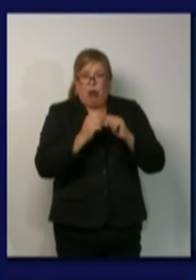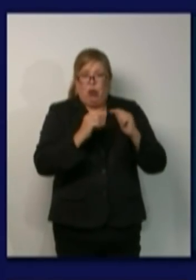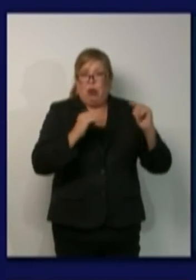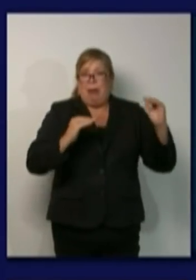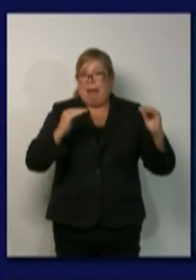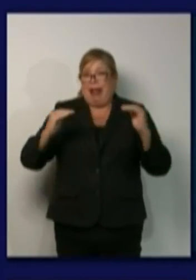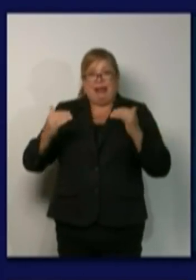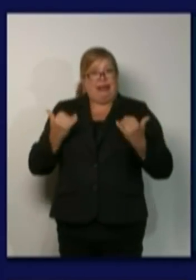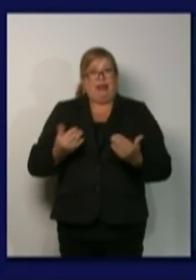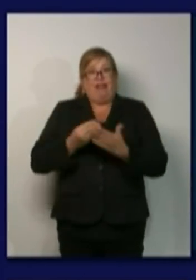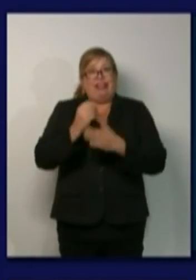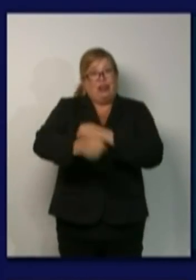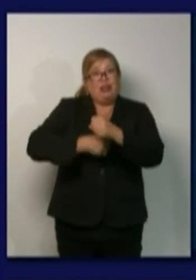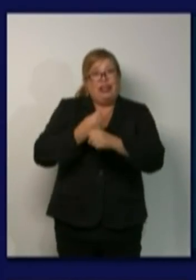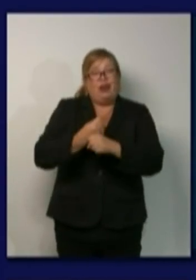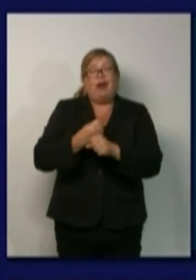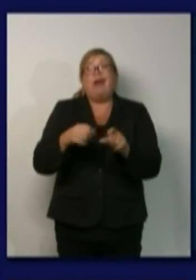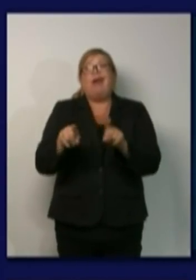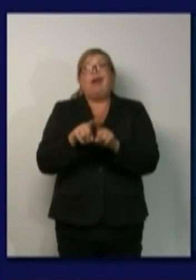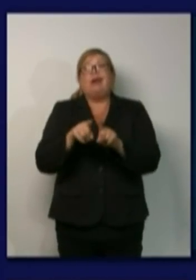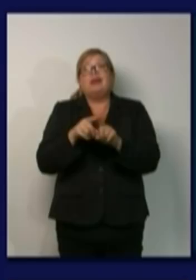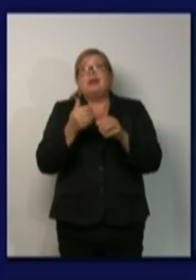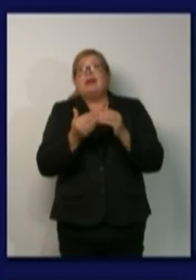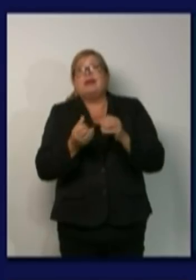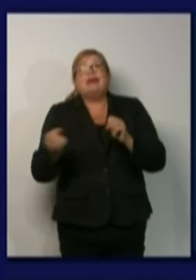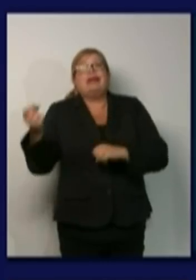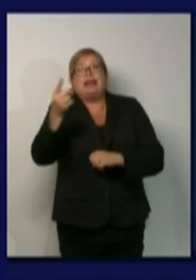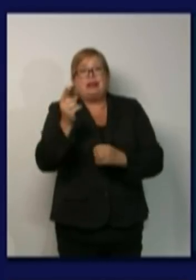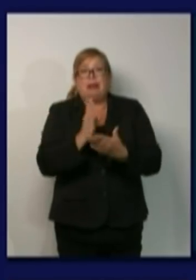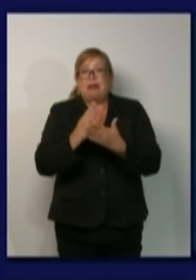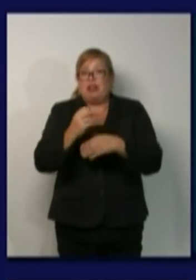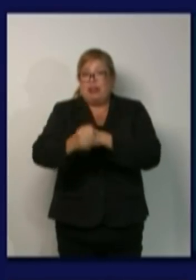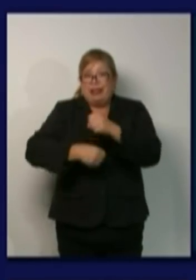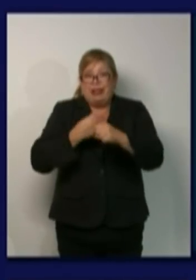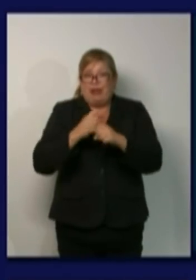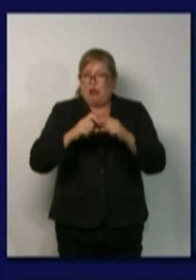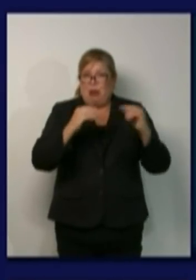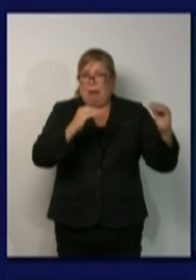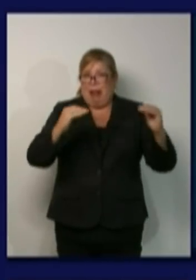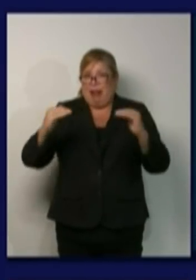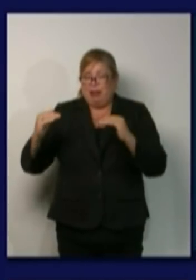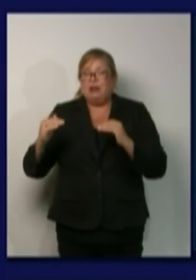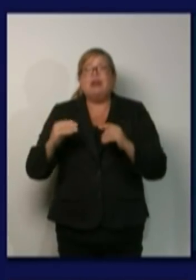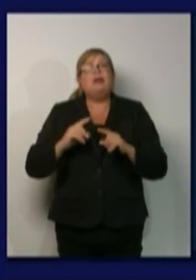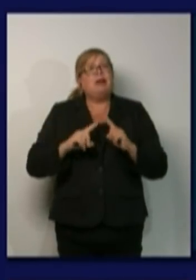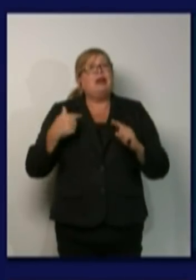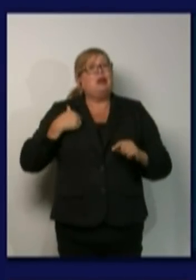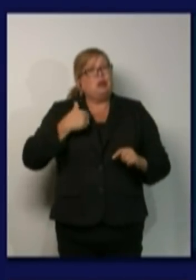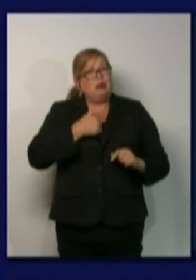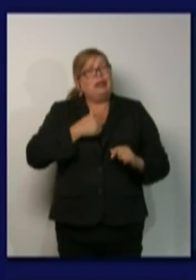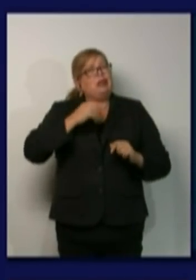current fiscal year and into the next budget year, to advance not only